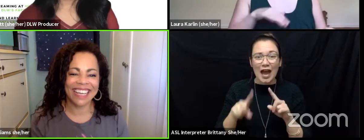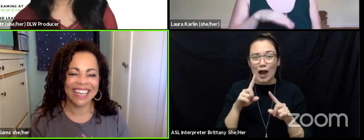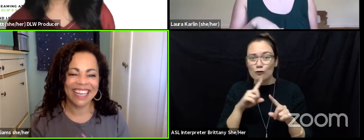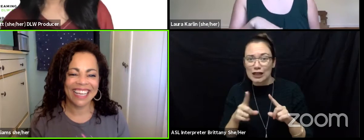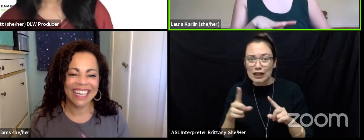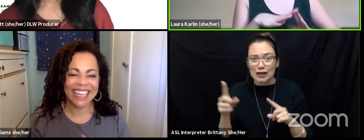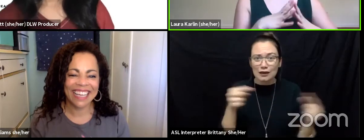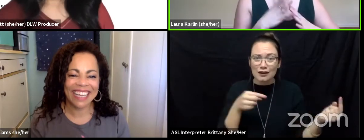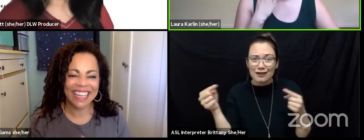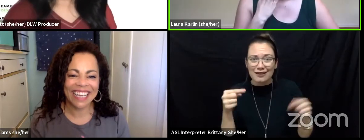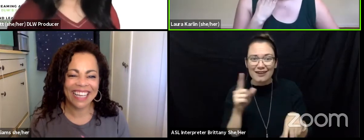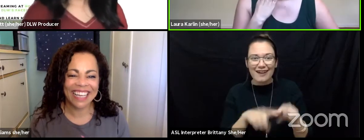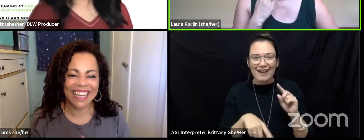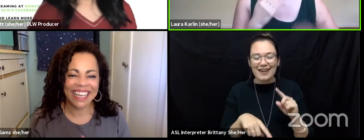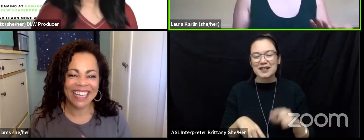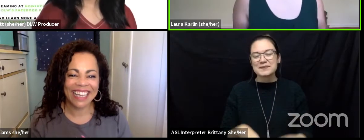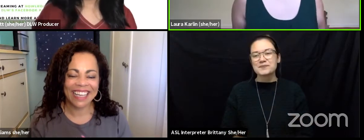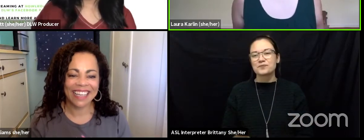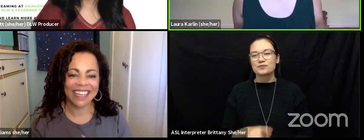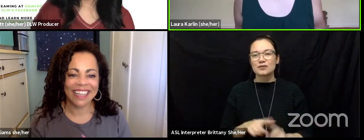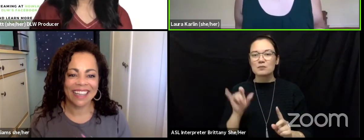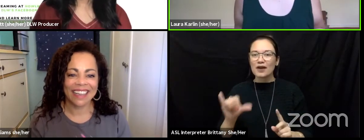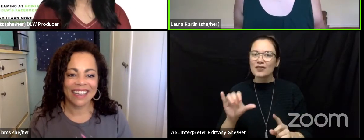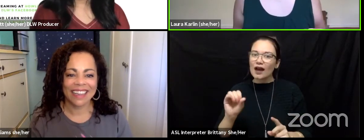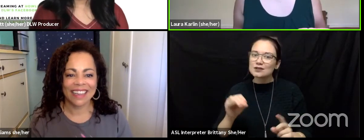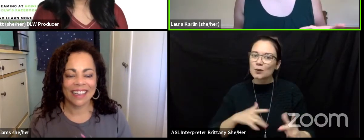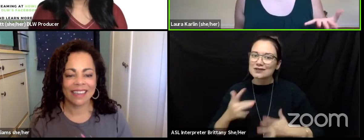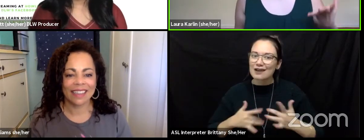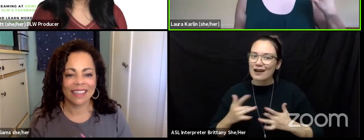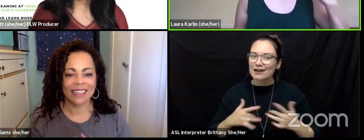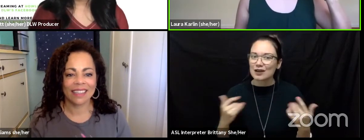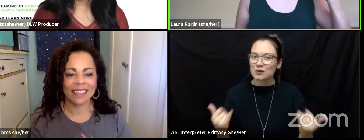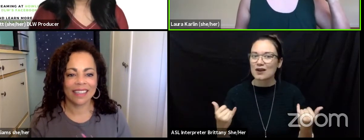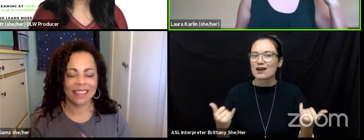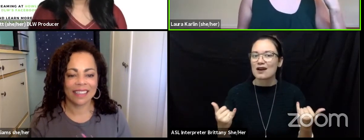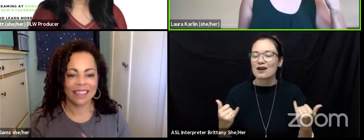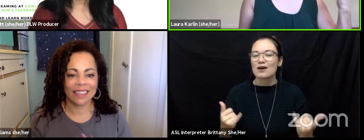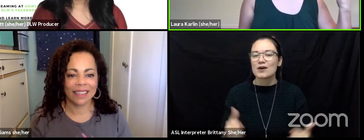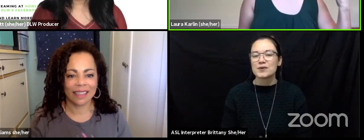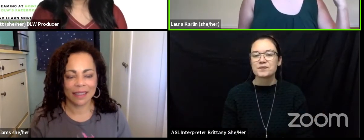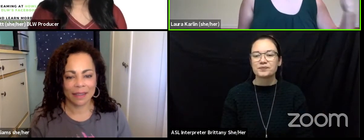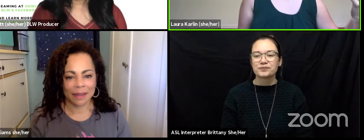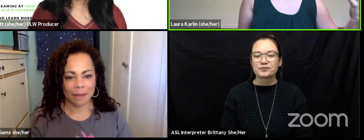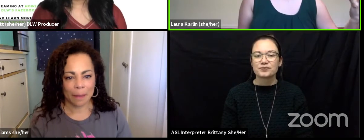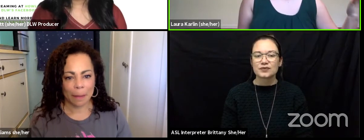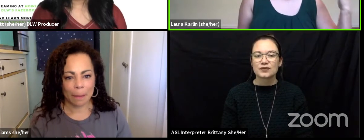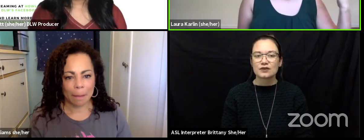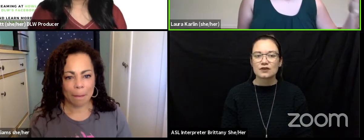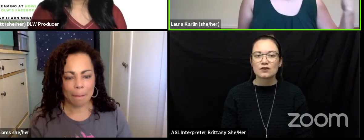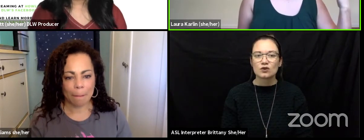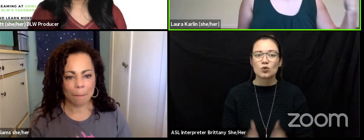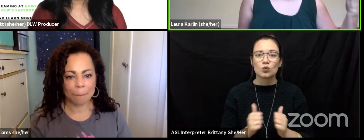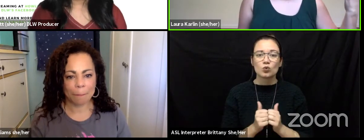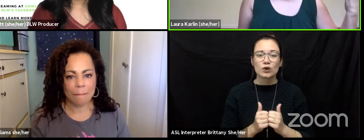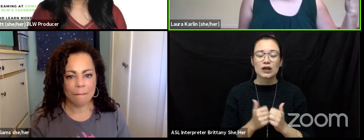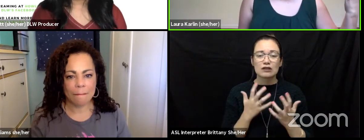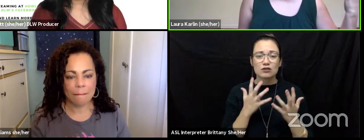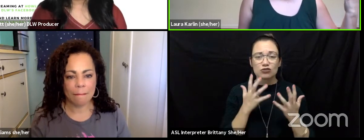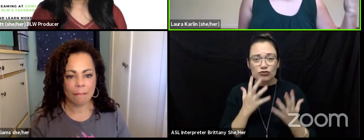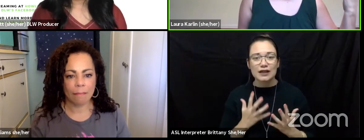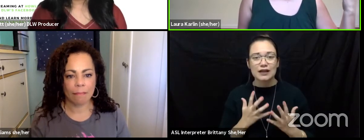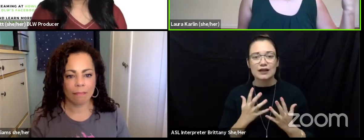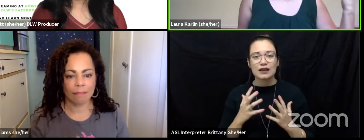forth. But that's what's so exciting right now in the grief and in the loss,